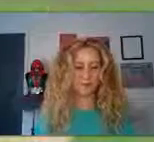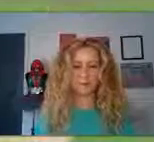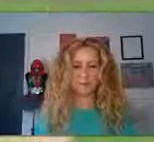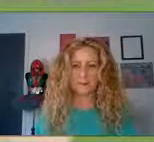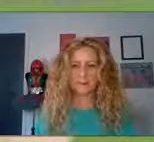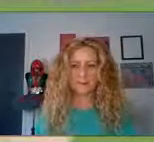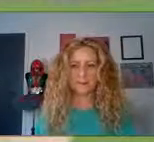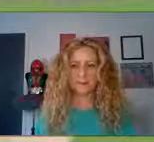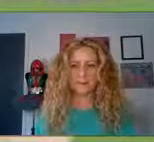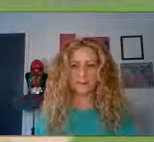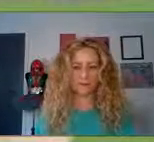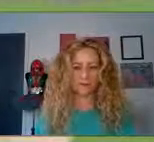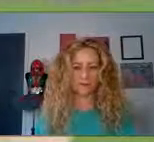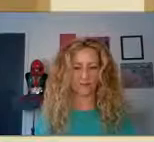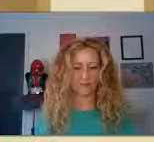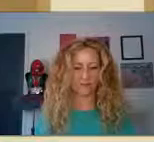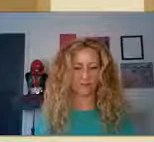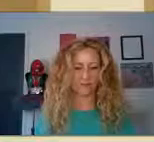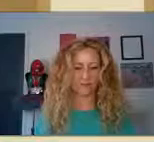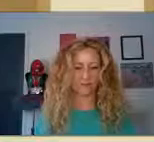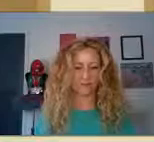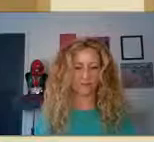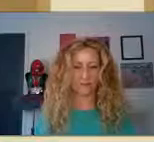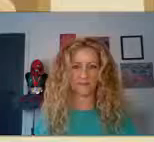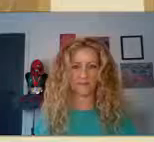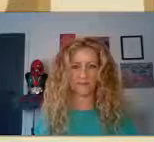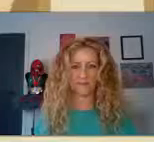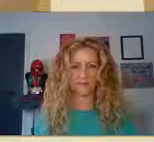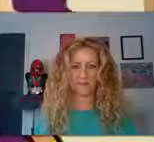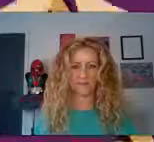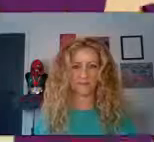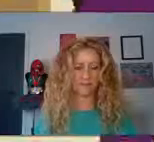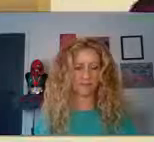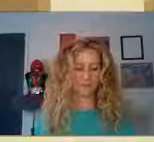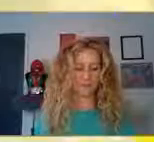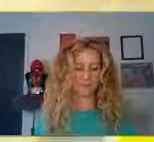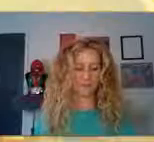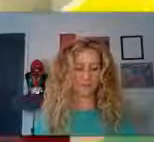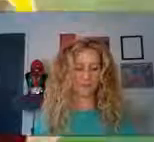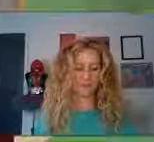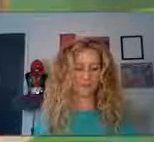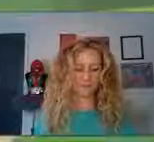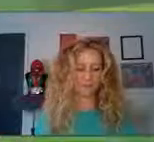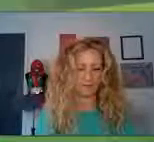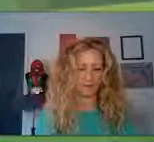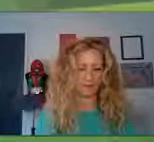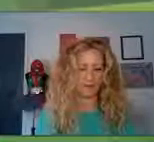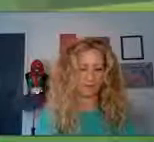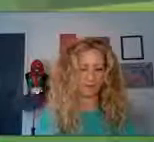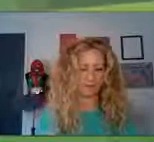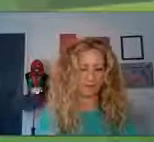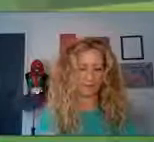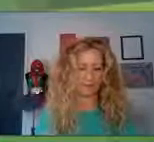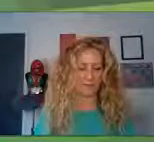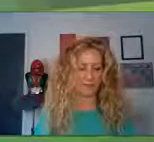my Bible adventure. I want to know that God is real. I want to know how I could be his friend. I